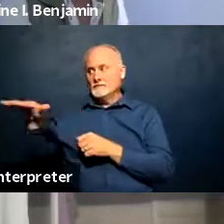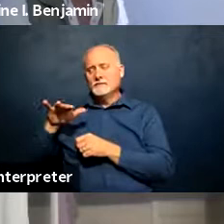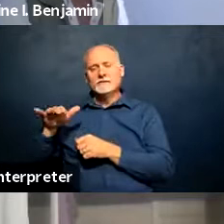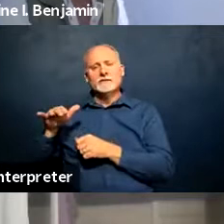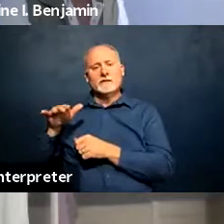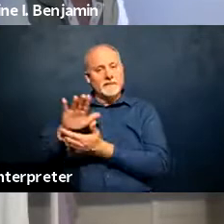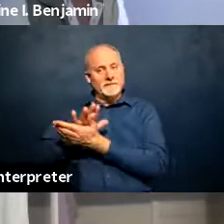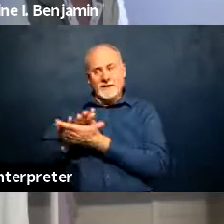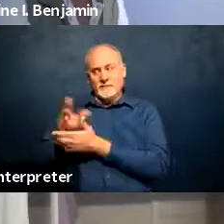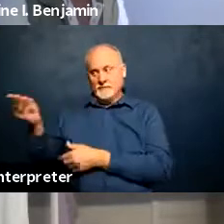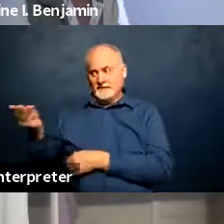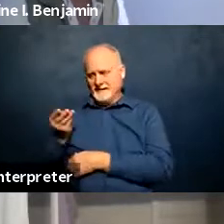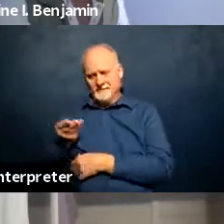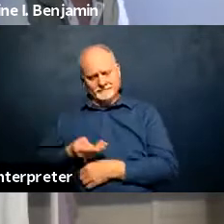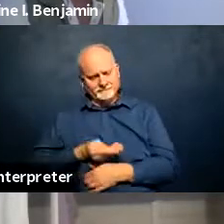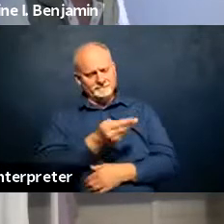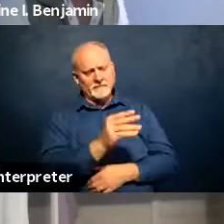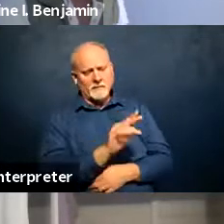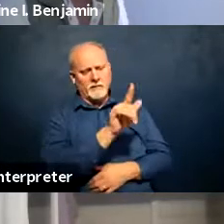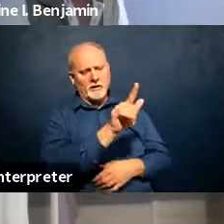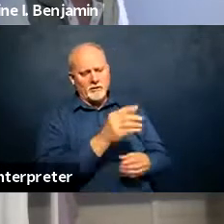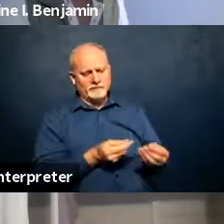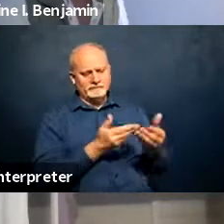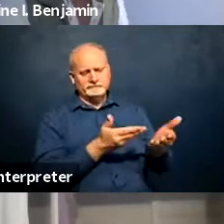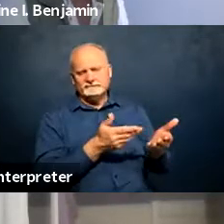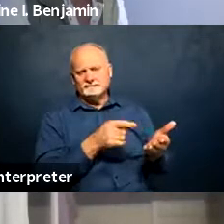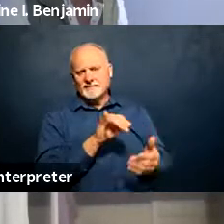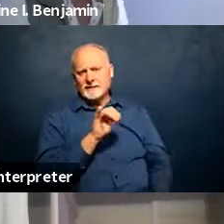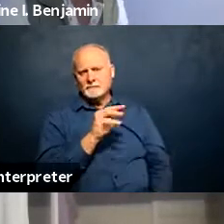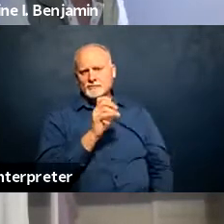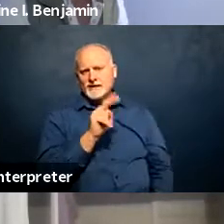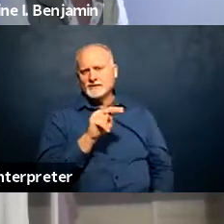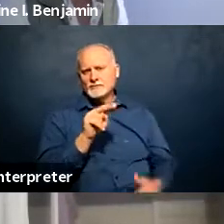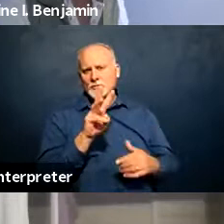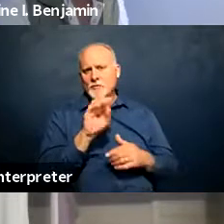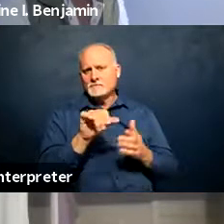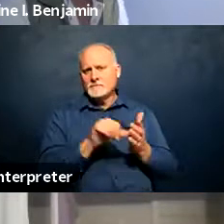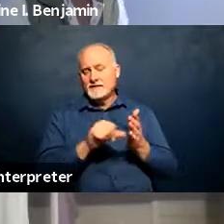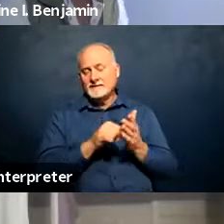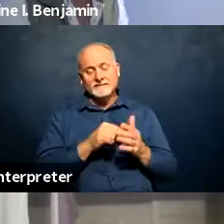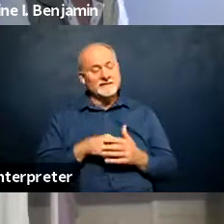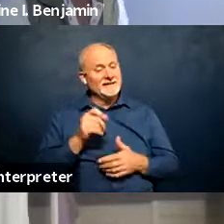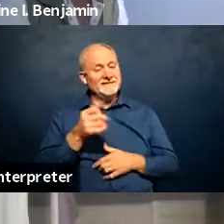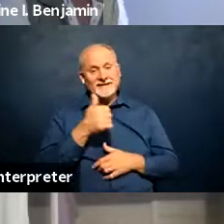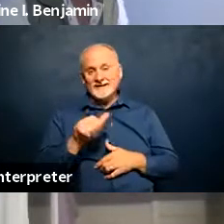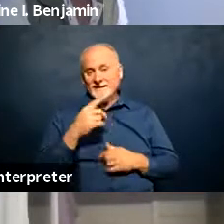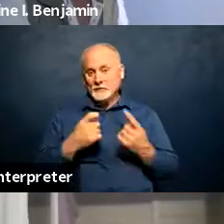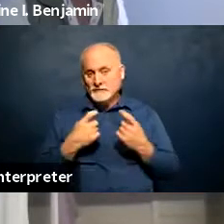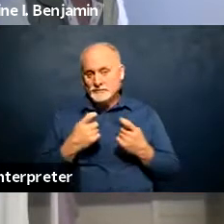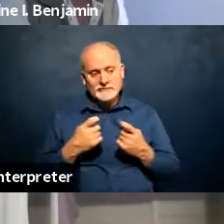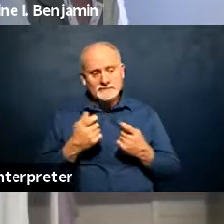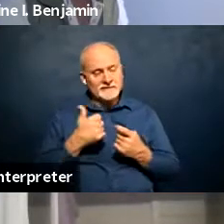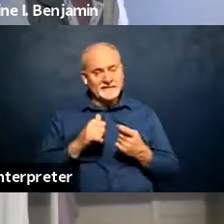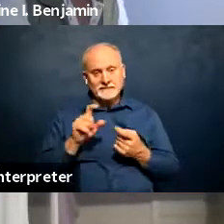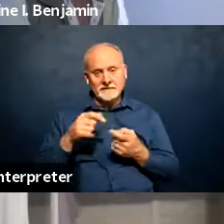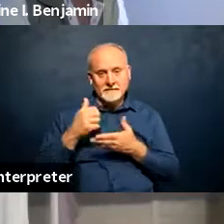the documentation via the patient portal under immunizations. If you have any questions or you need assistance, please either